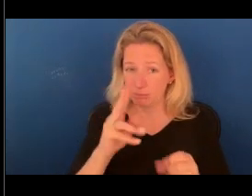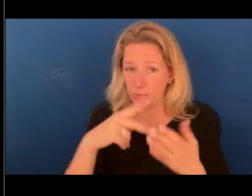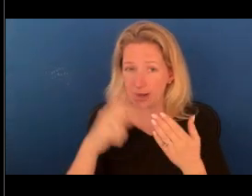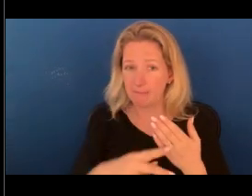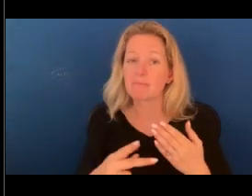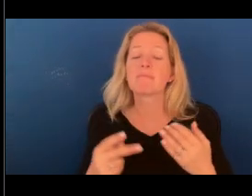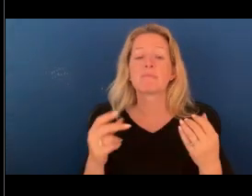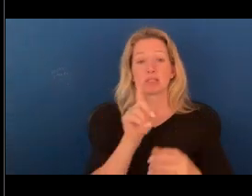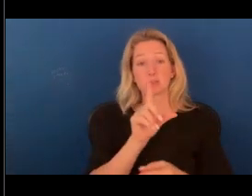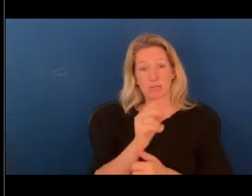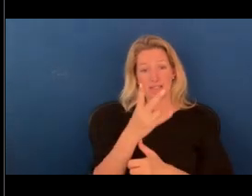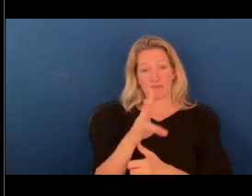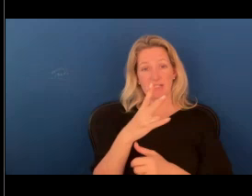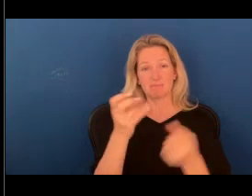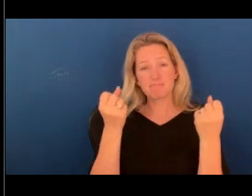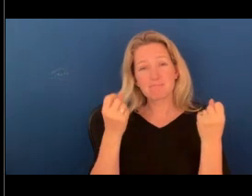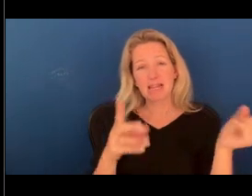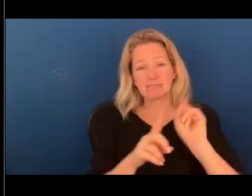researchers